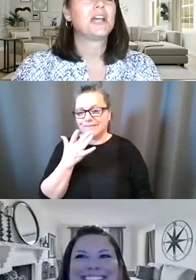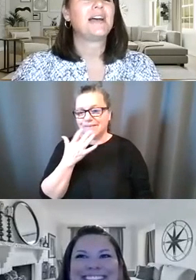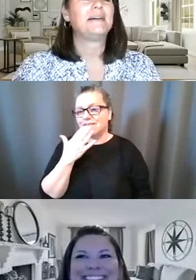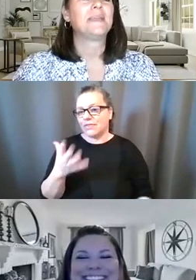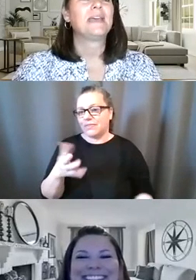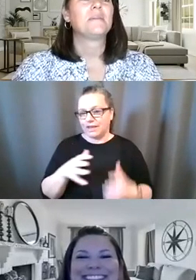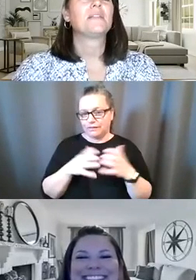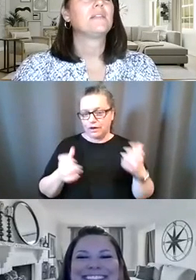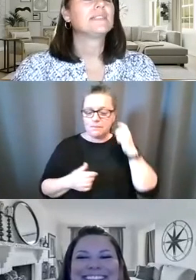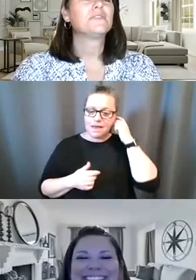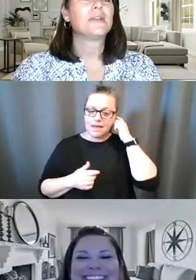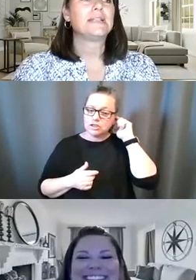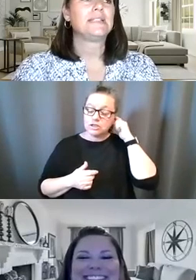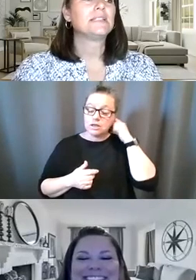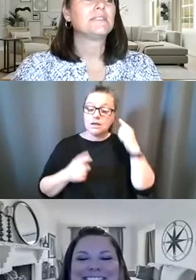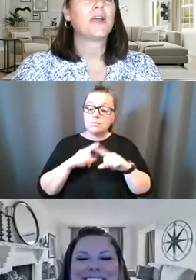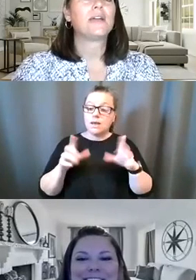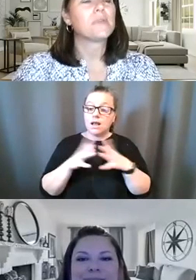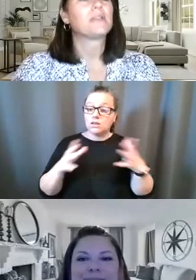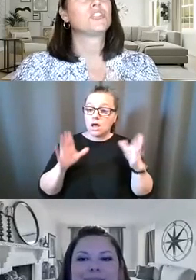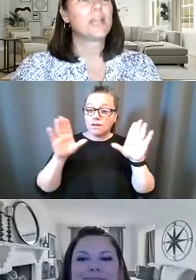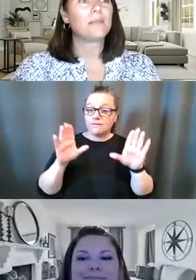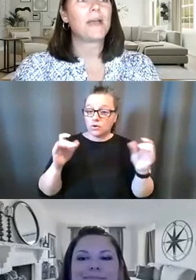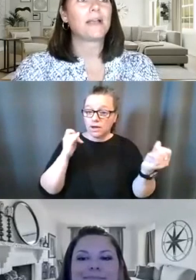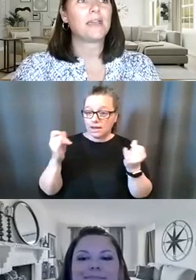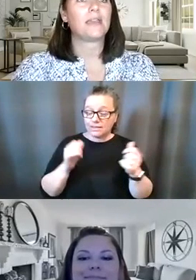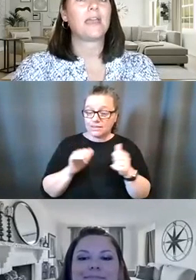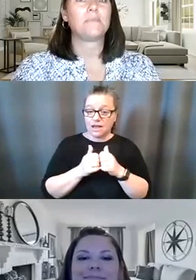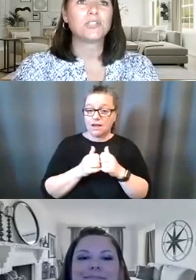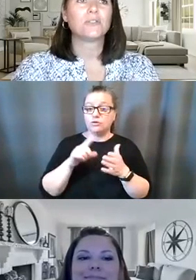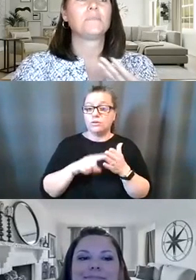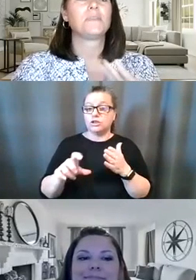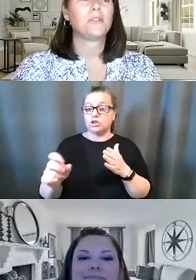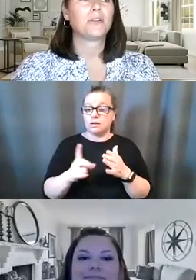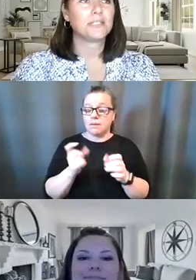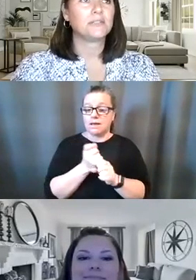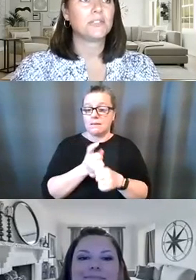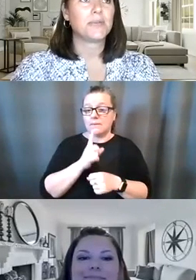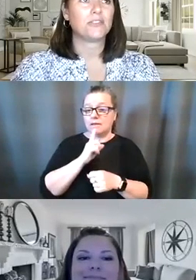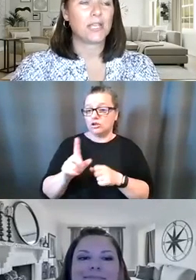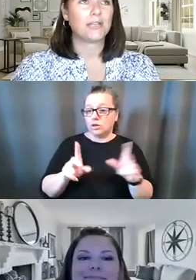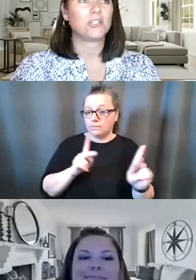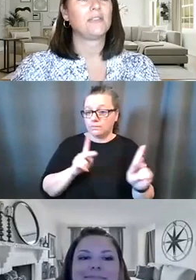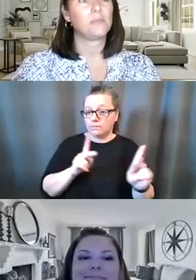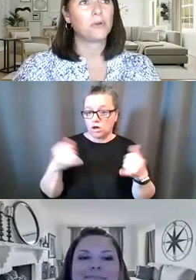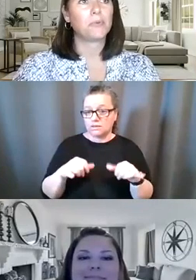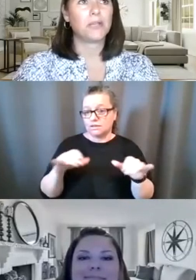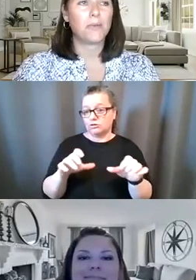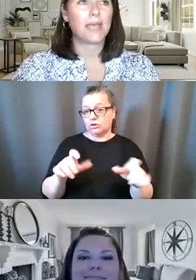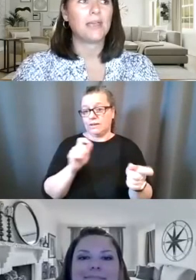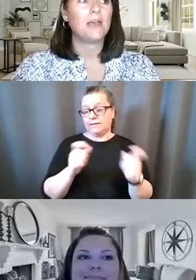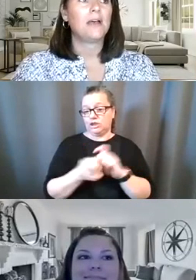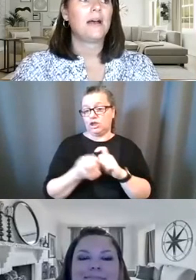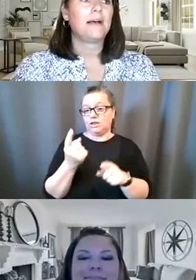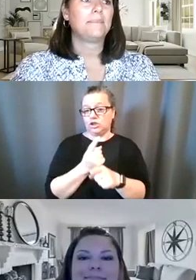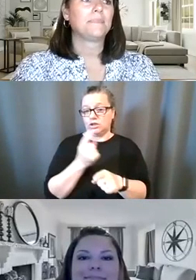much. But lots of great ideas for how you can check back in and make sure that people are still doing the change in the appropriate